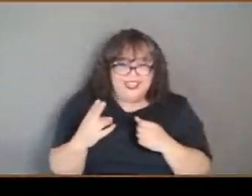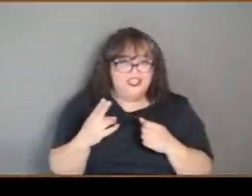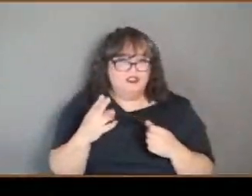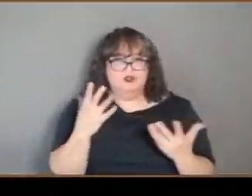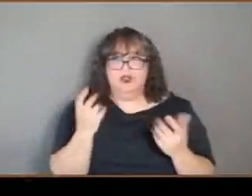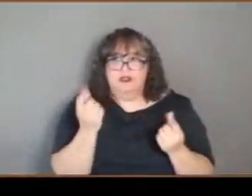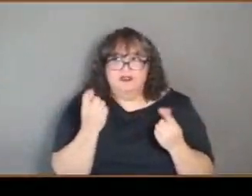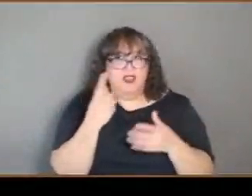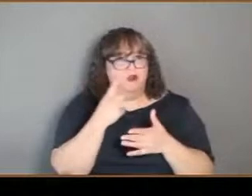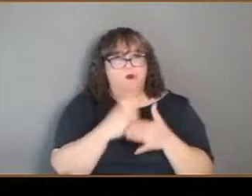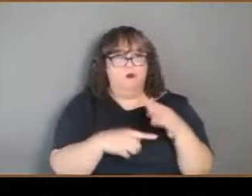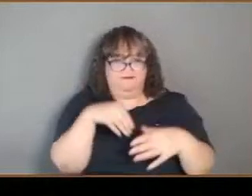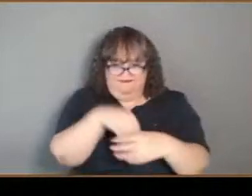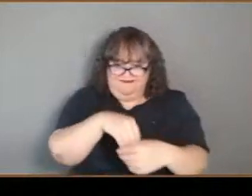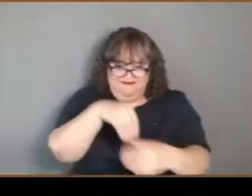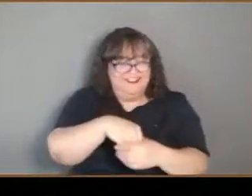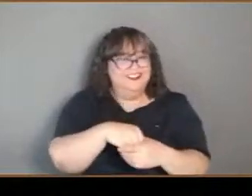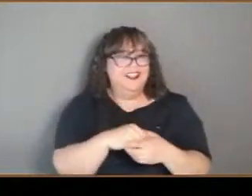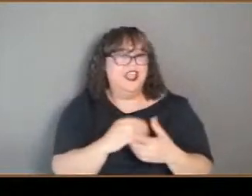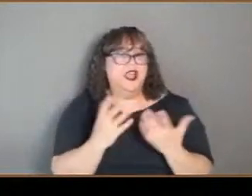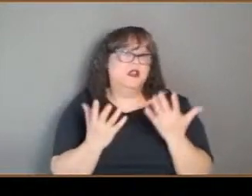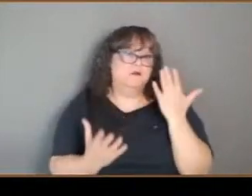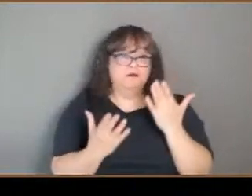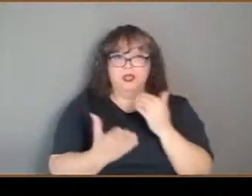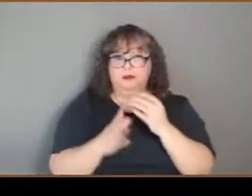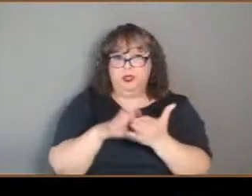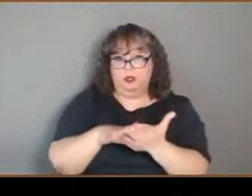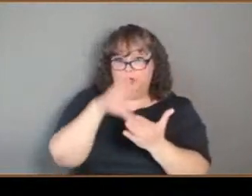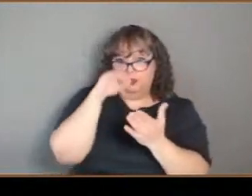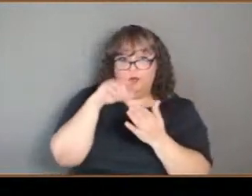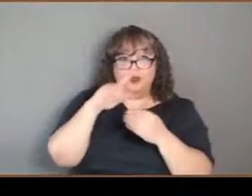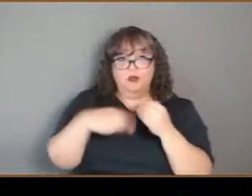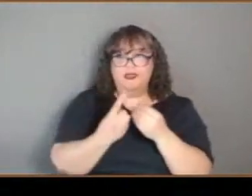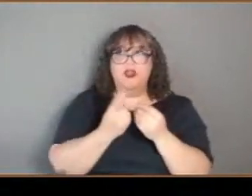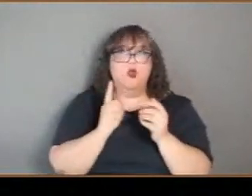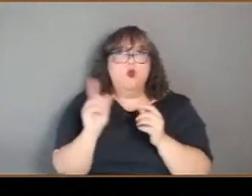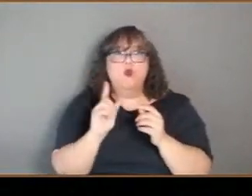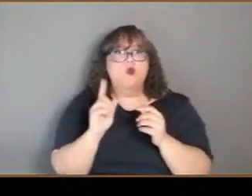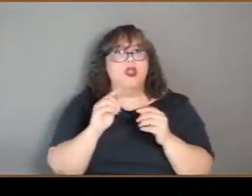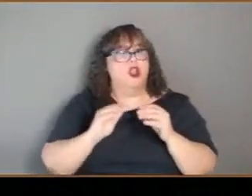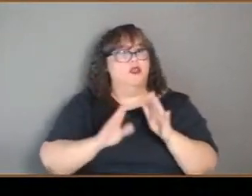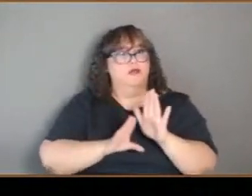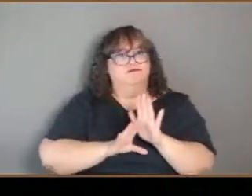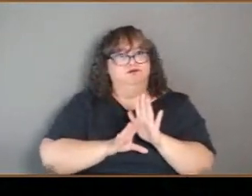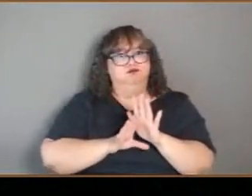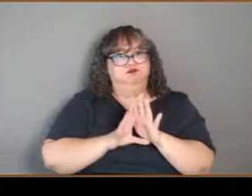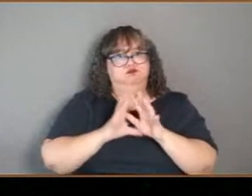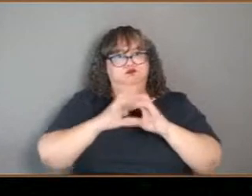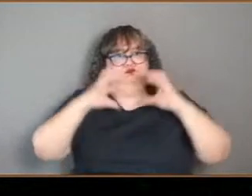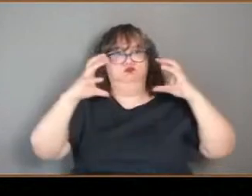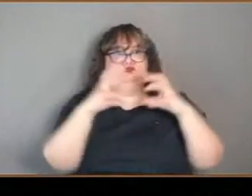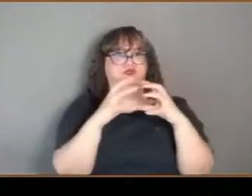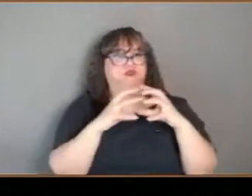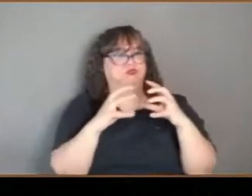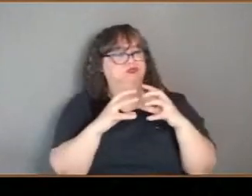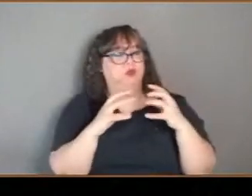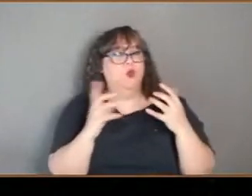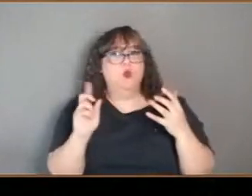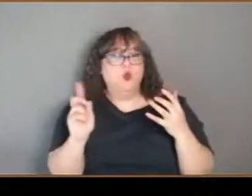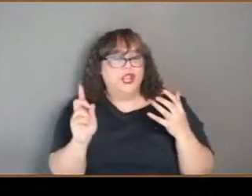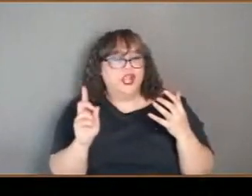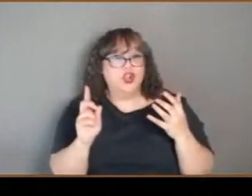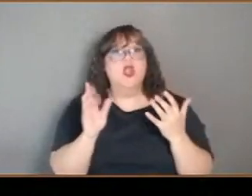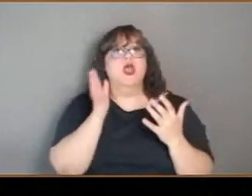composition of their surfaces so that we can maybe learn something about where they formed. And all of those will be clues to help us